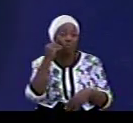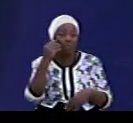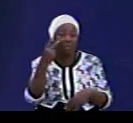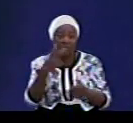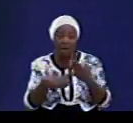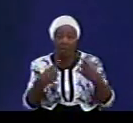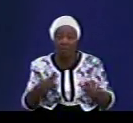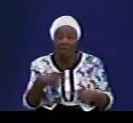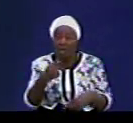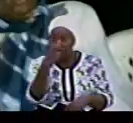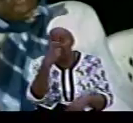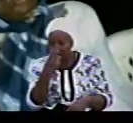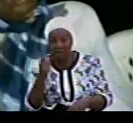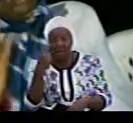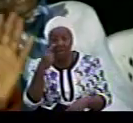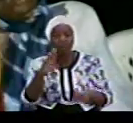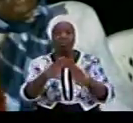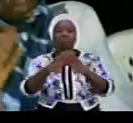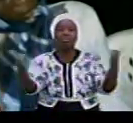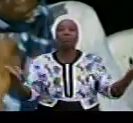blind eyes opened.